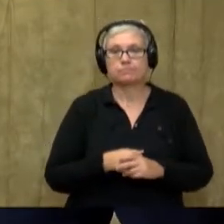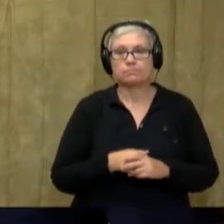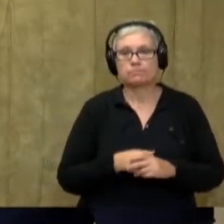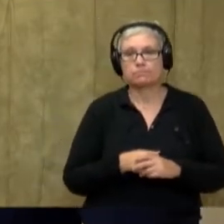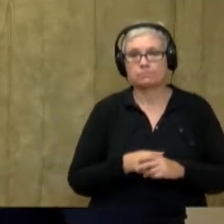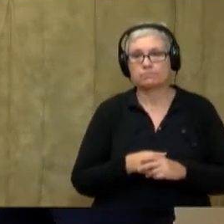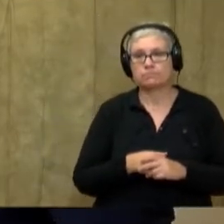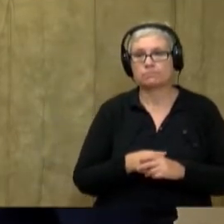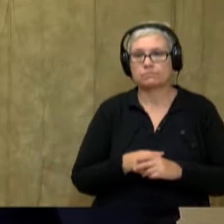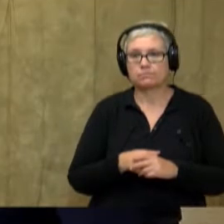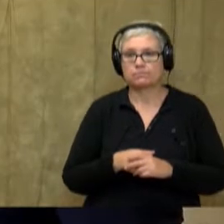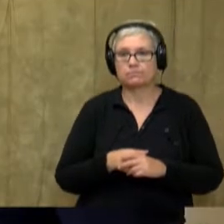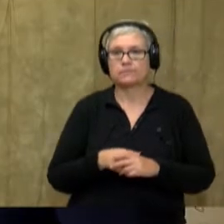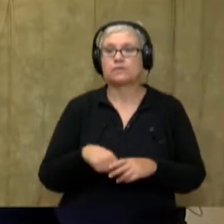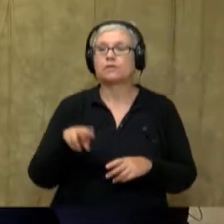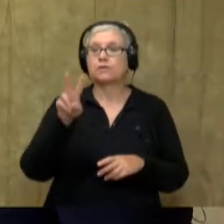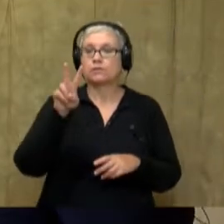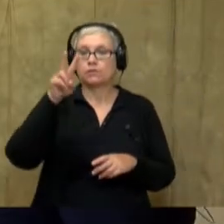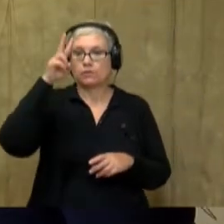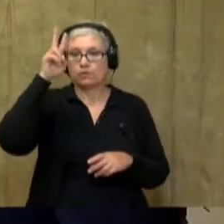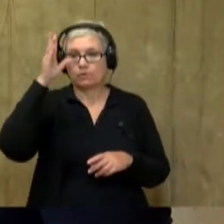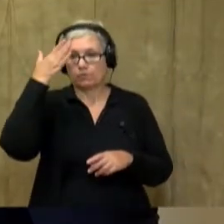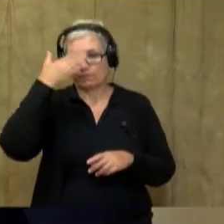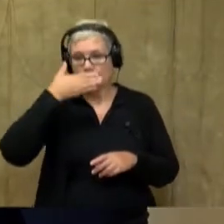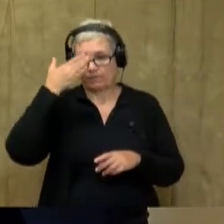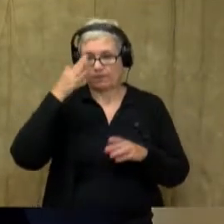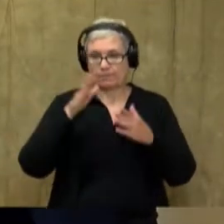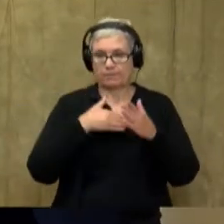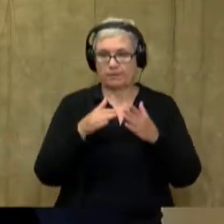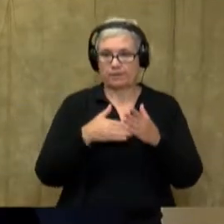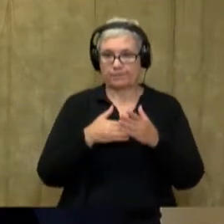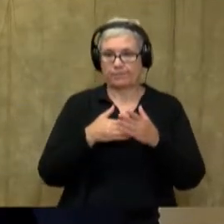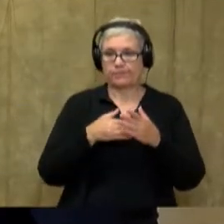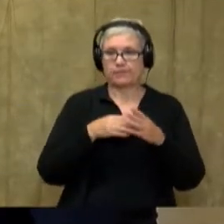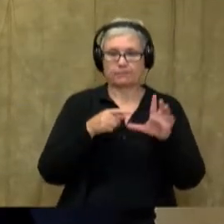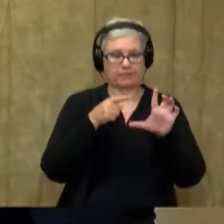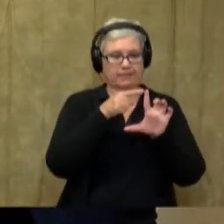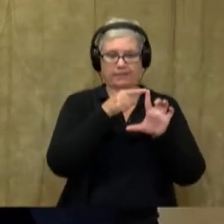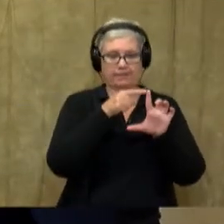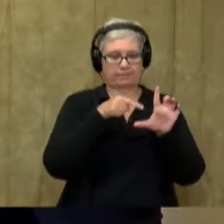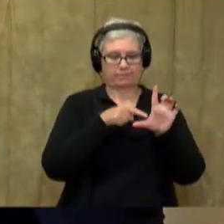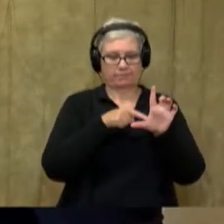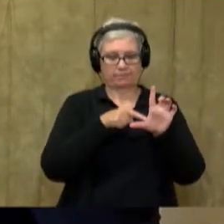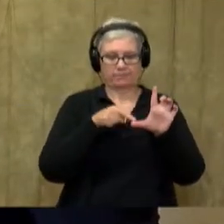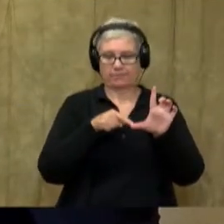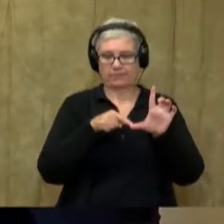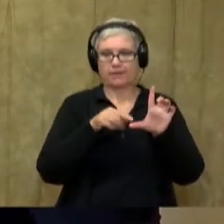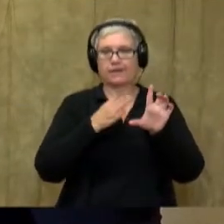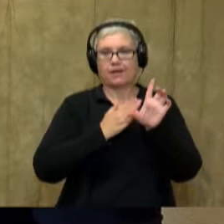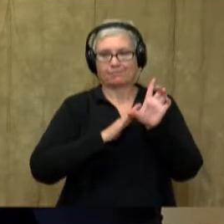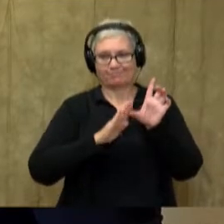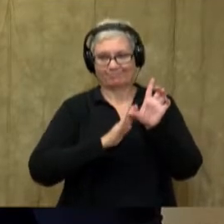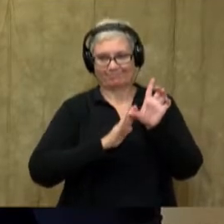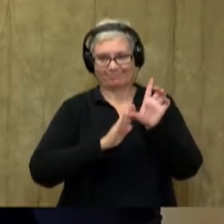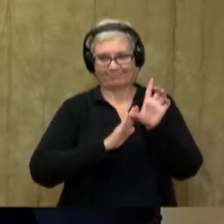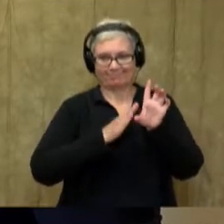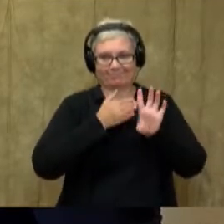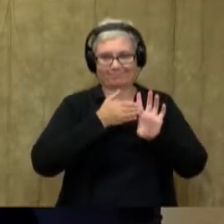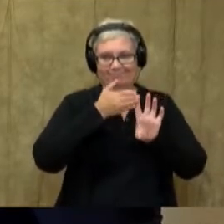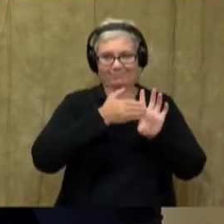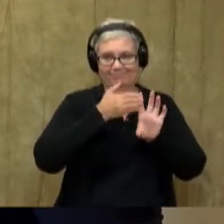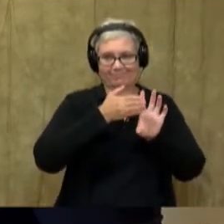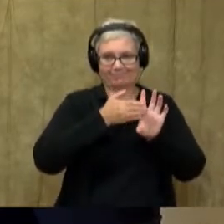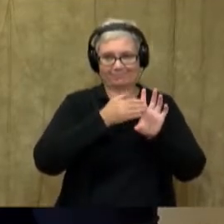for just 2 faces painted, when I remove the corners, we're looking again at the edges. And here I've only got 1